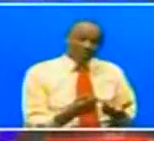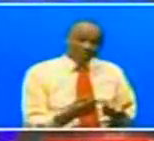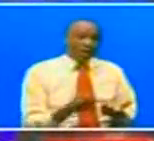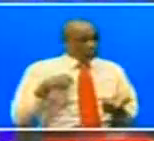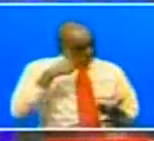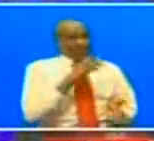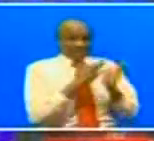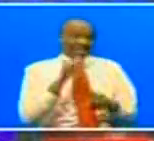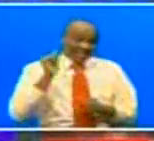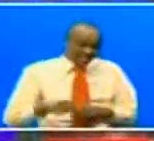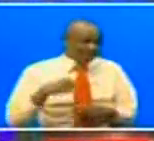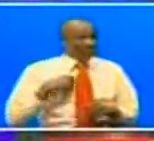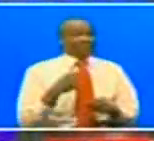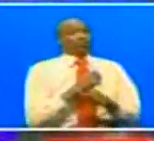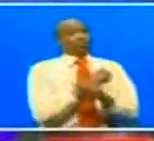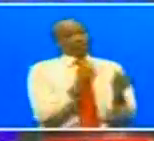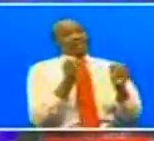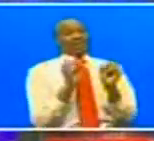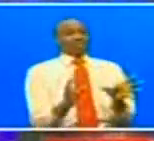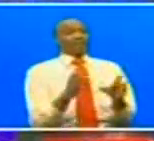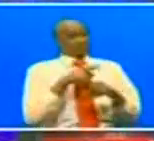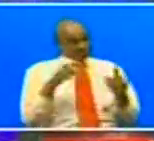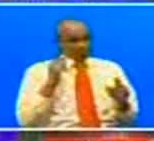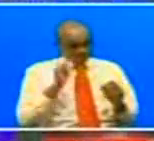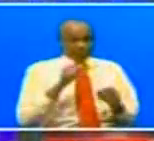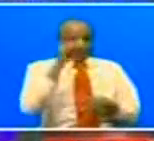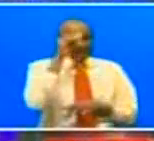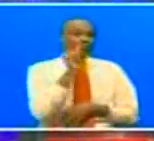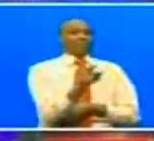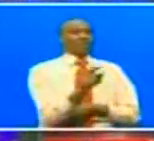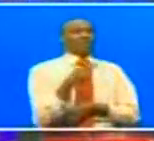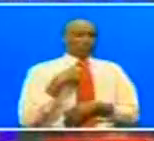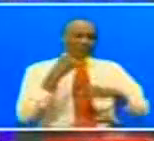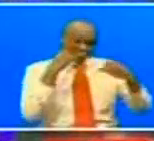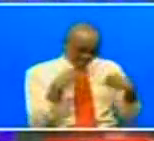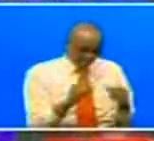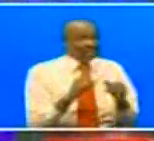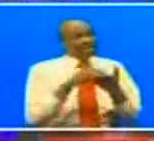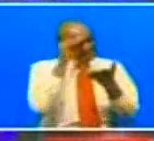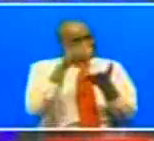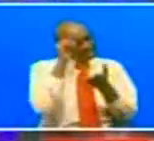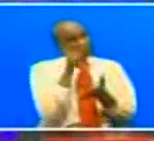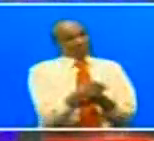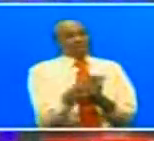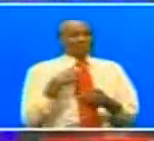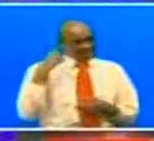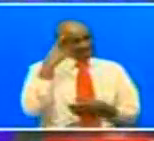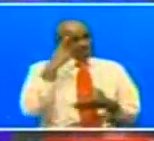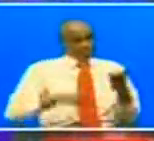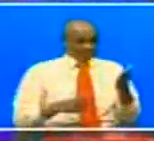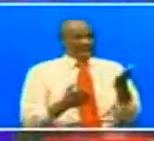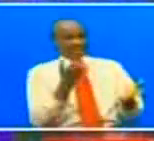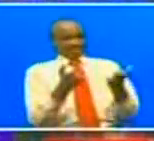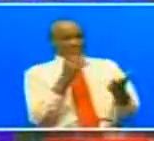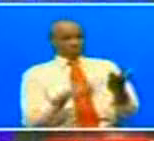plan, not everything went as it should have done, and we will learn from that. And we will try and put the lessons in place. I think my assessment would be